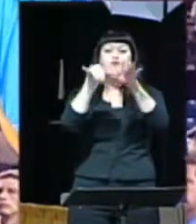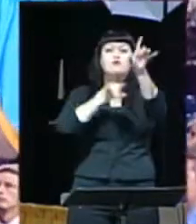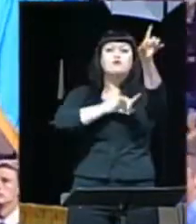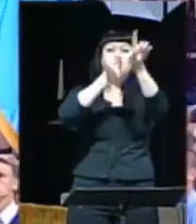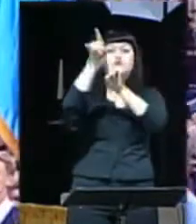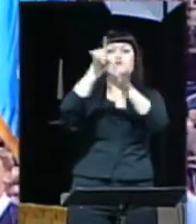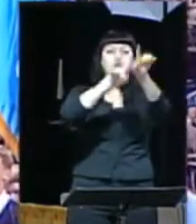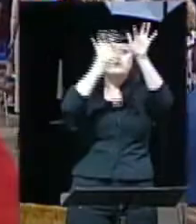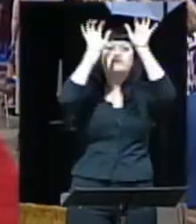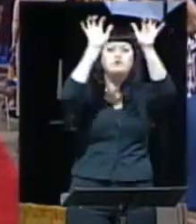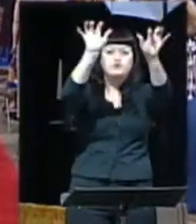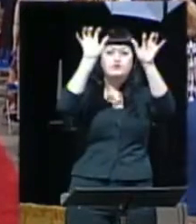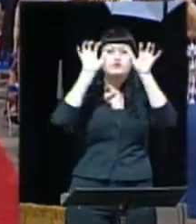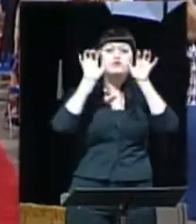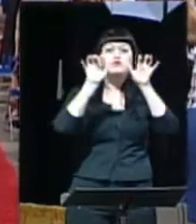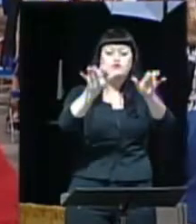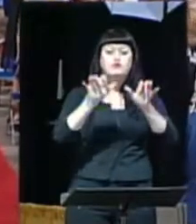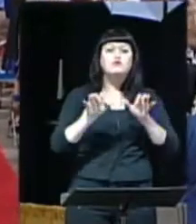does that